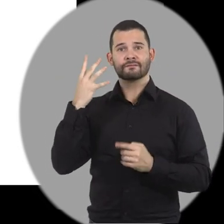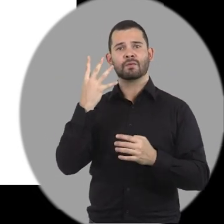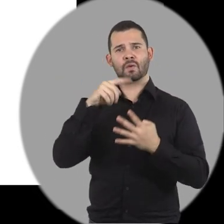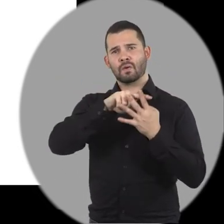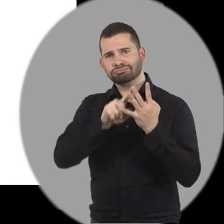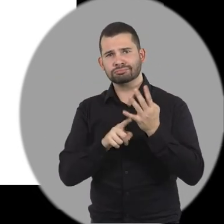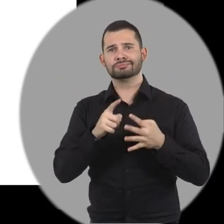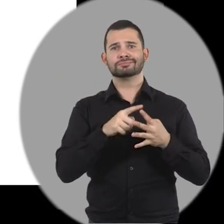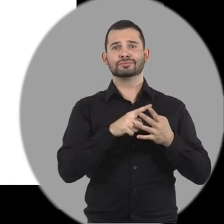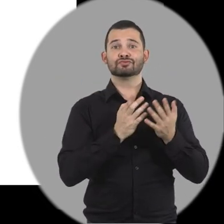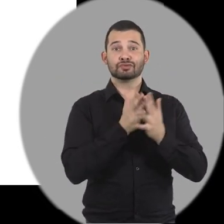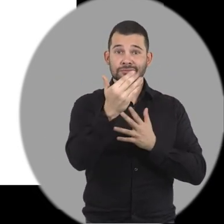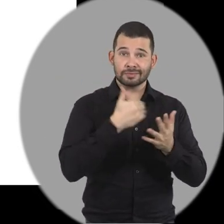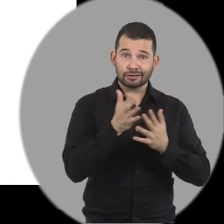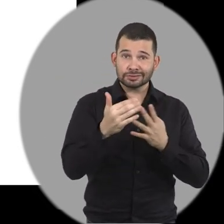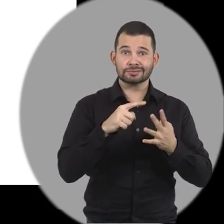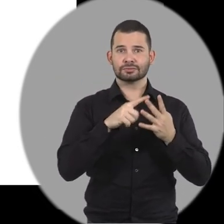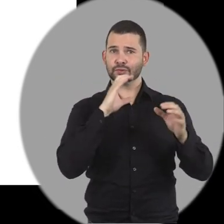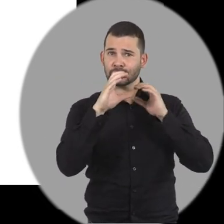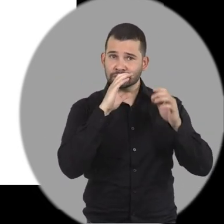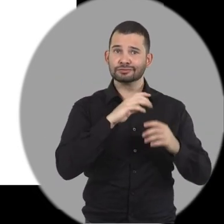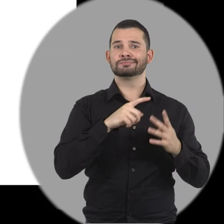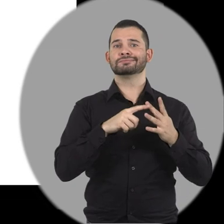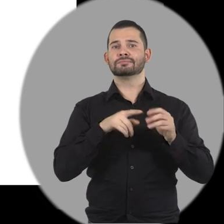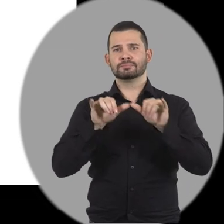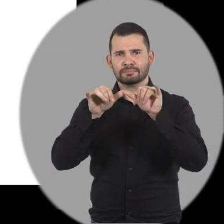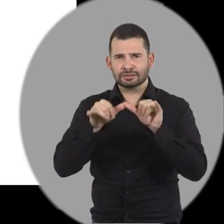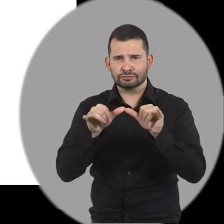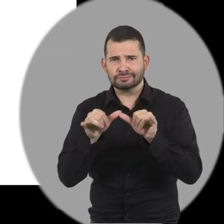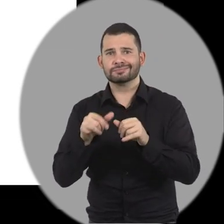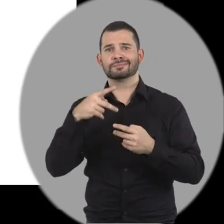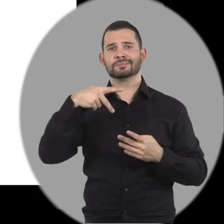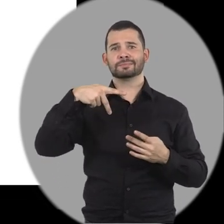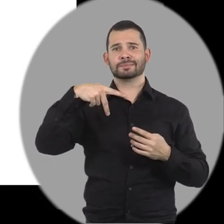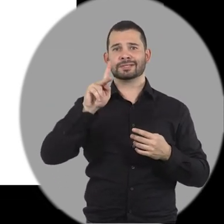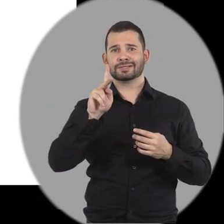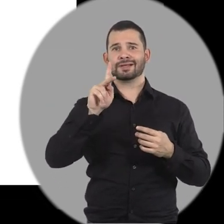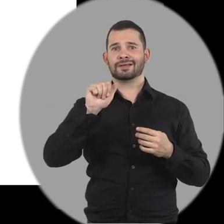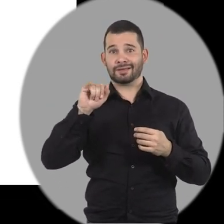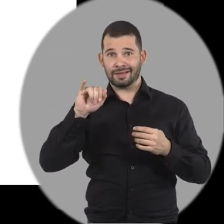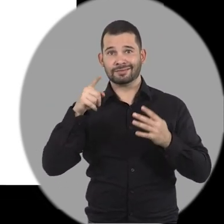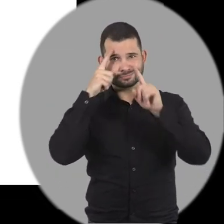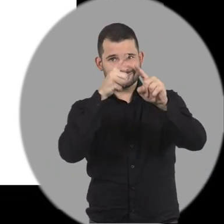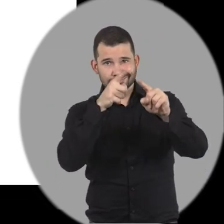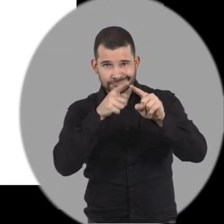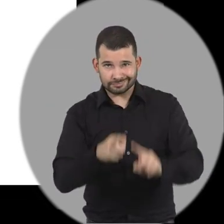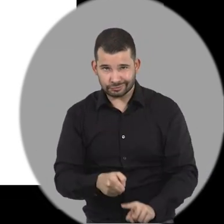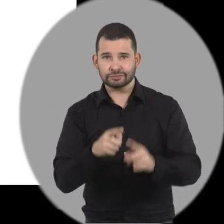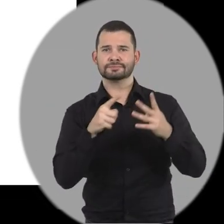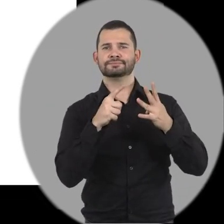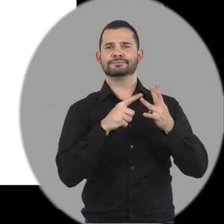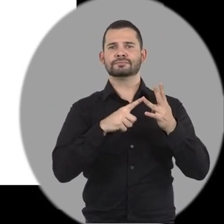things: transparency and communication, measurements, KPIs, and targets, getting leadership support and